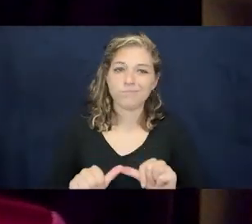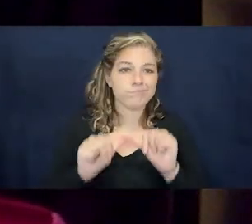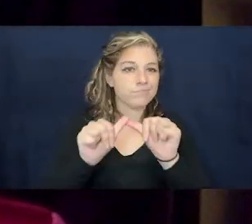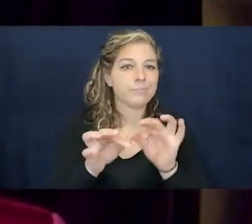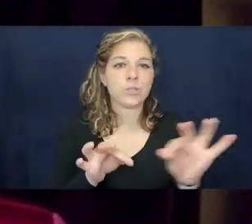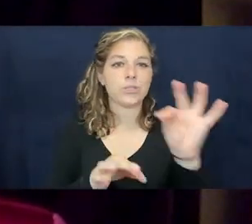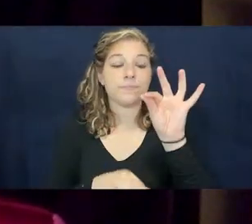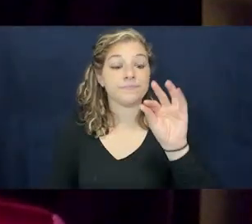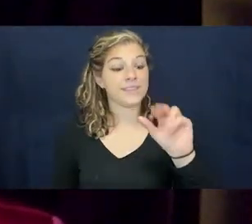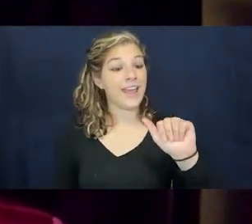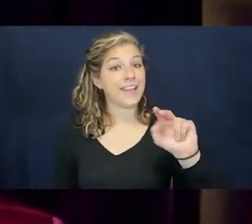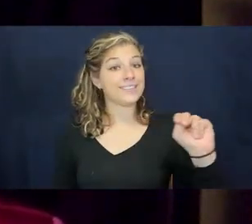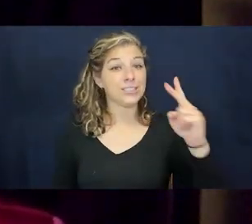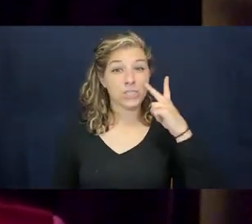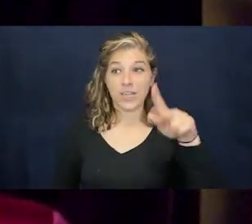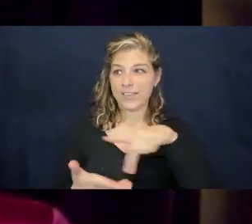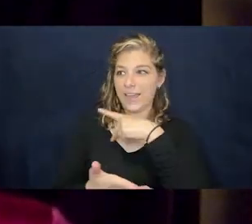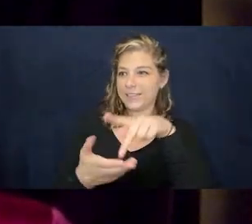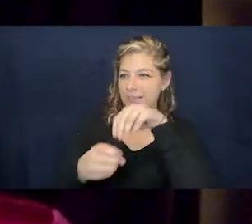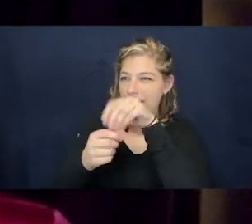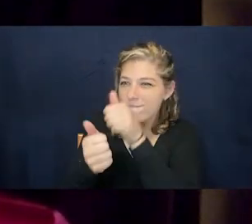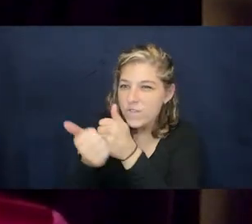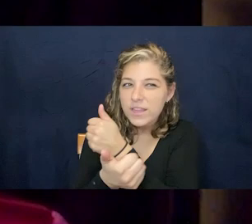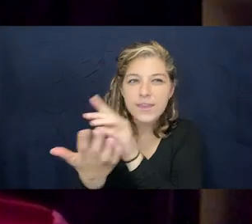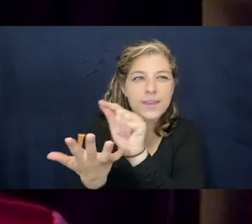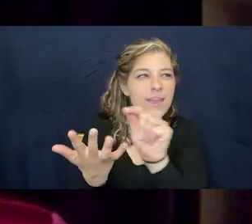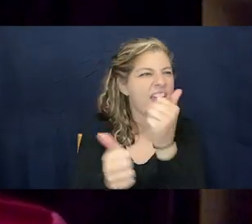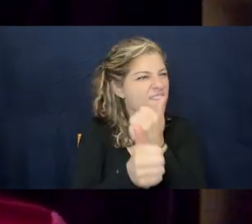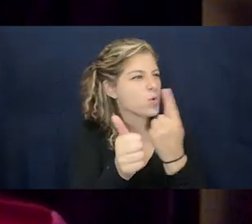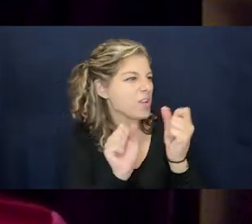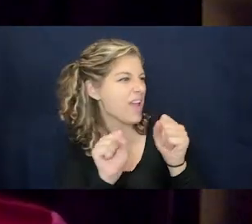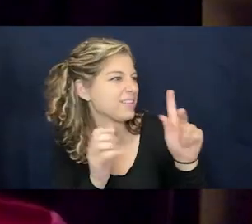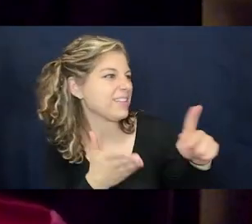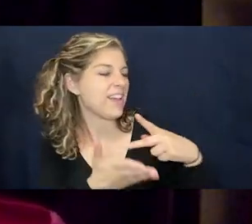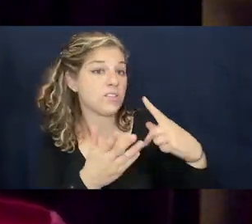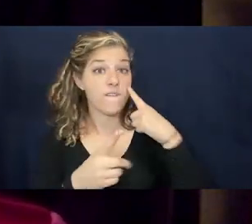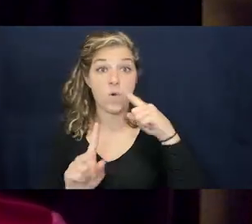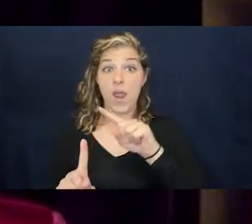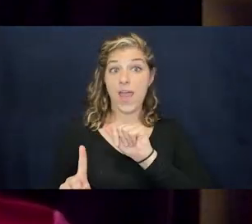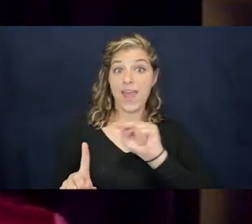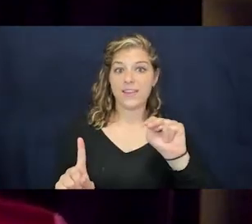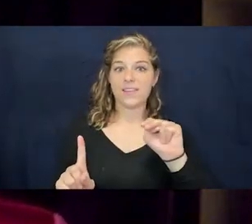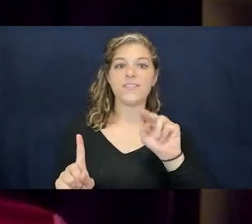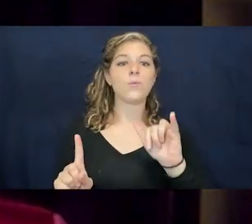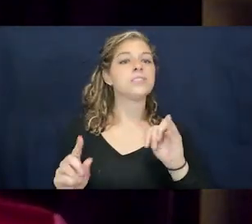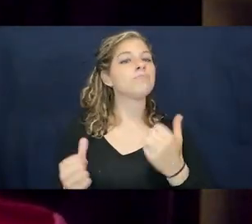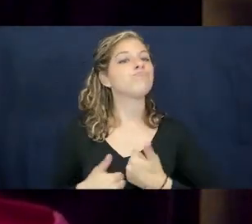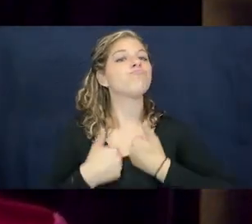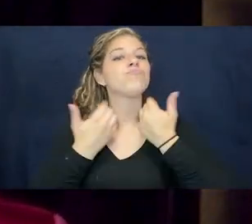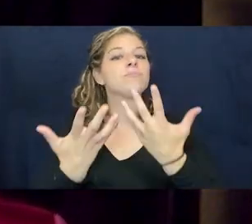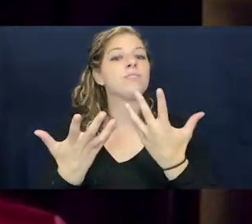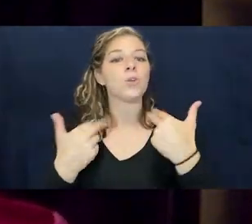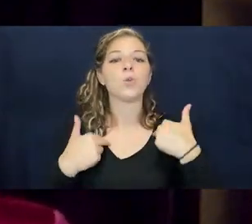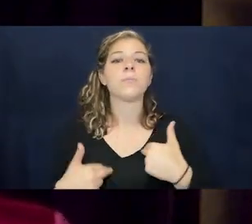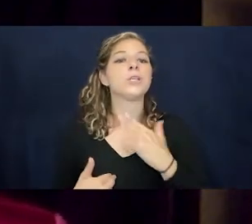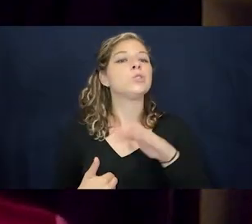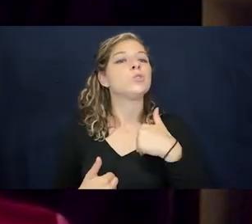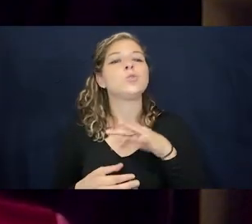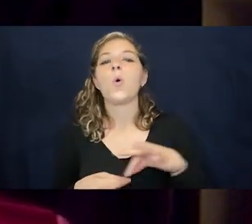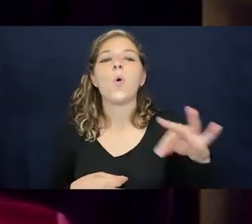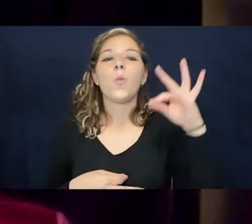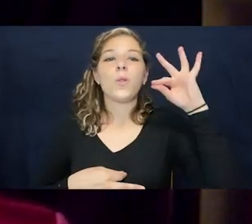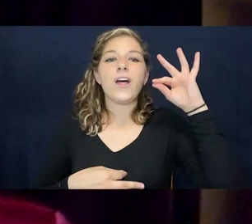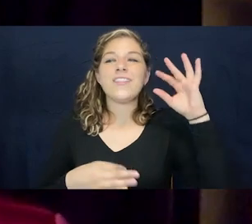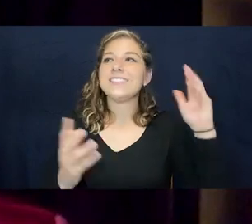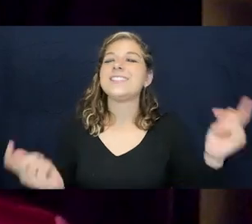her inclusion advocacy. Annie saw dance in everything and everyone. To her, it